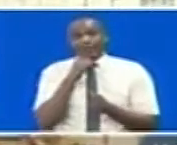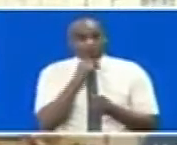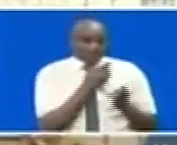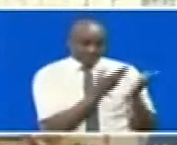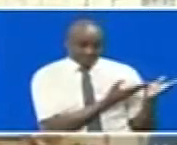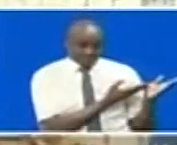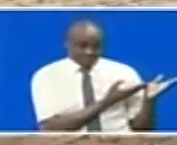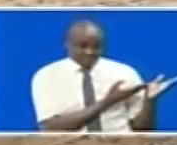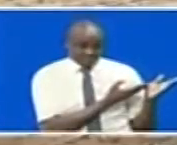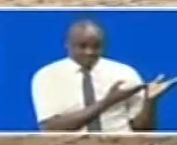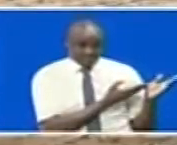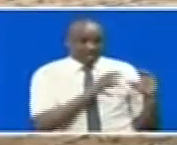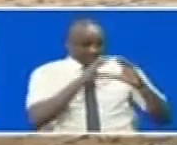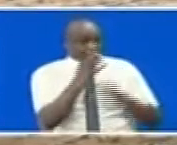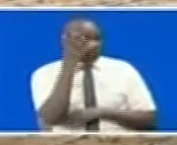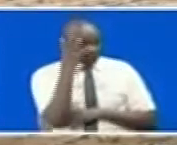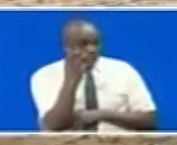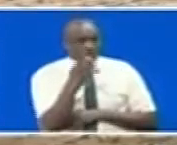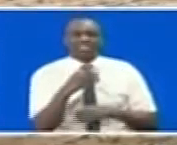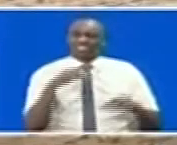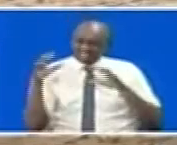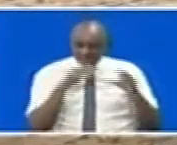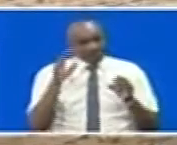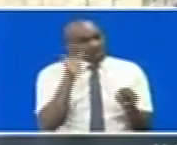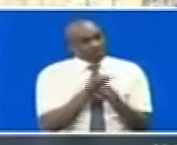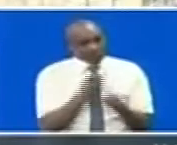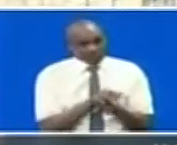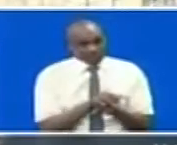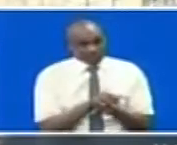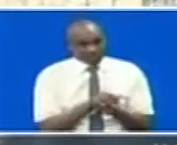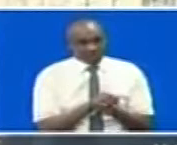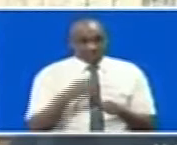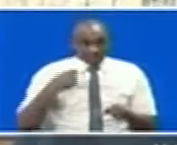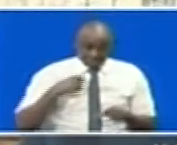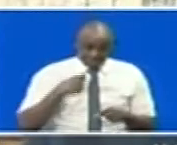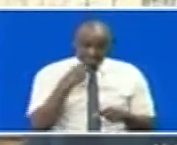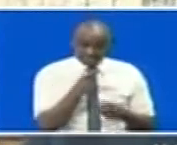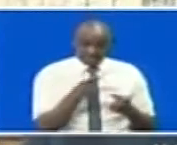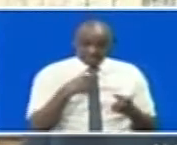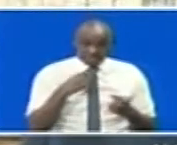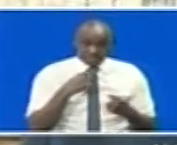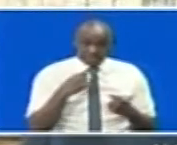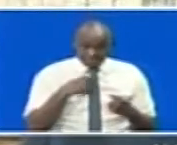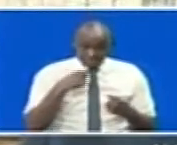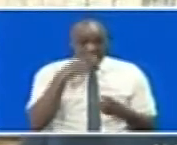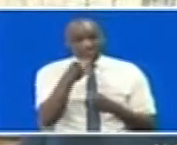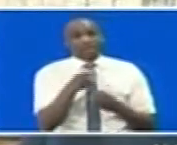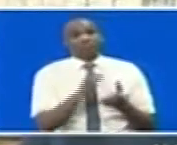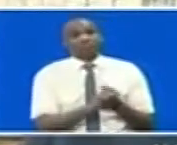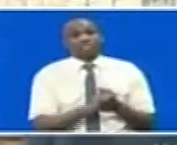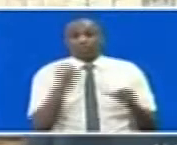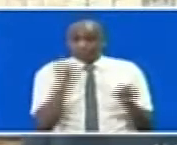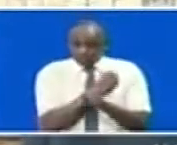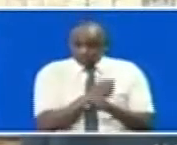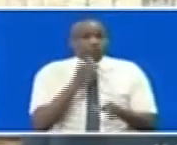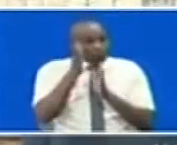who is in class 4, the new inconvenience is too much to bear. Asubuhi tumekuja tukapata njia imefungwa, tukaambiwa hakuna njia. Tukaambiwa